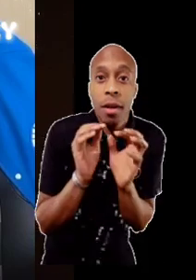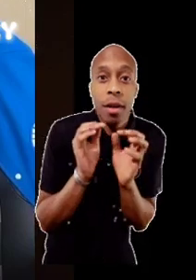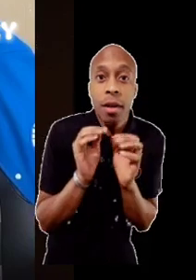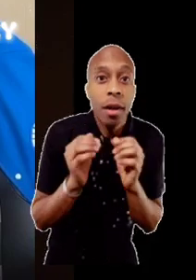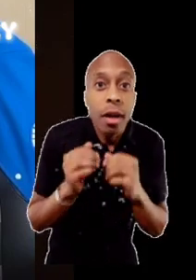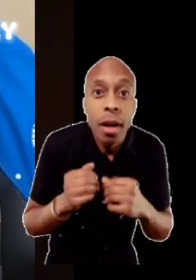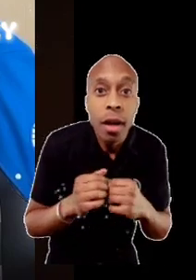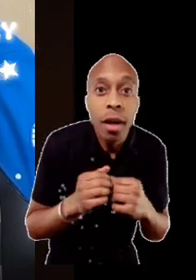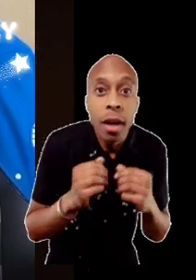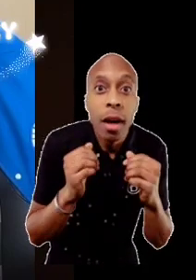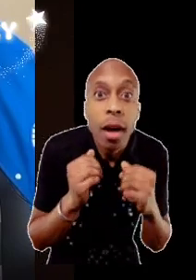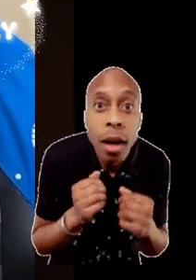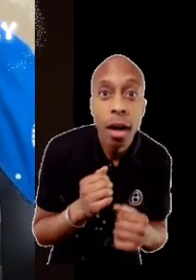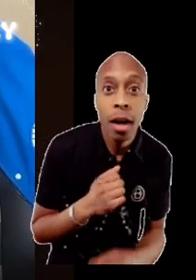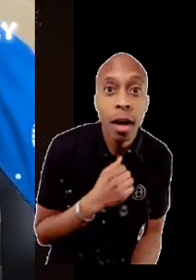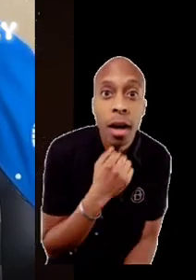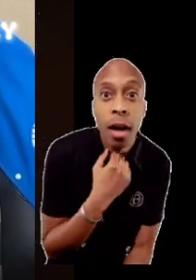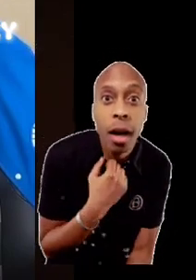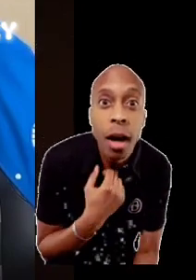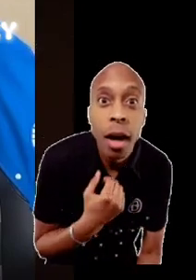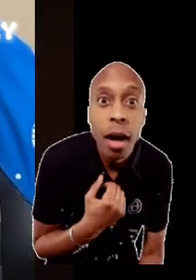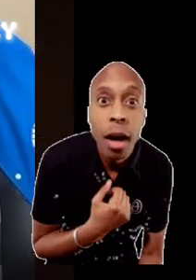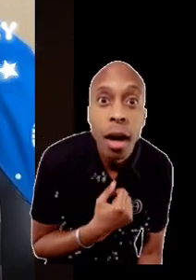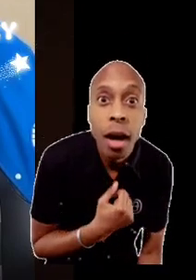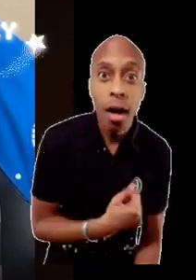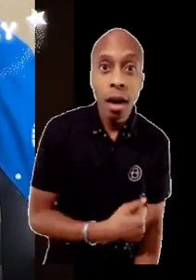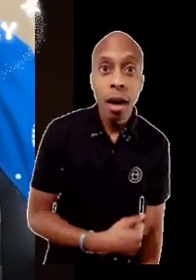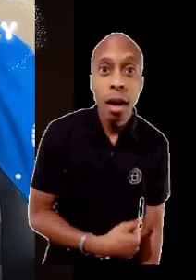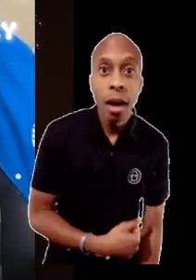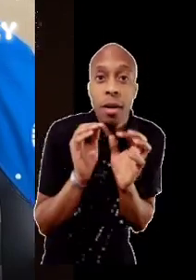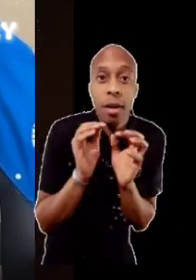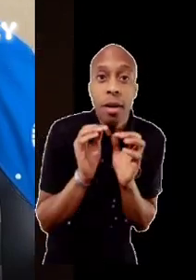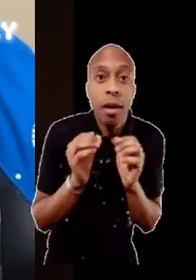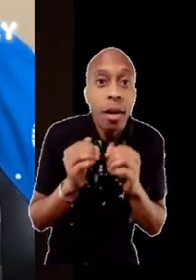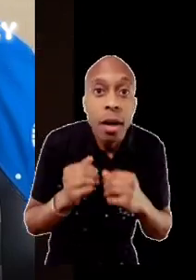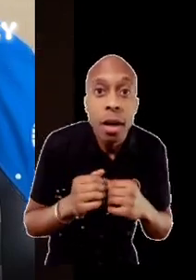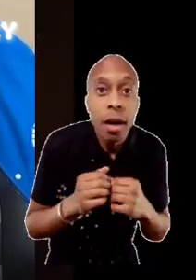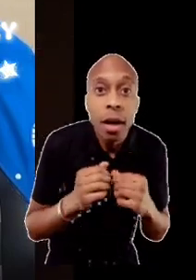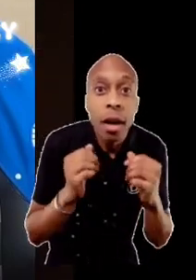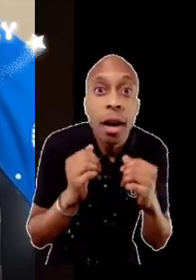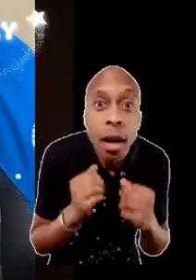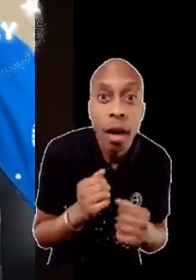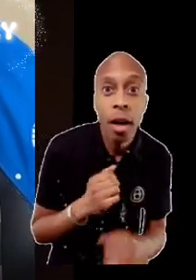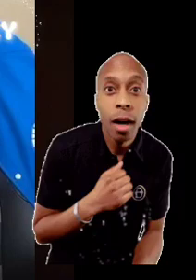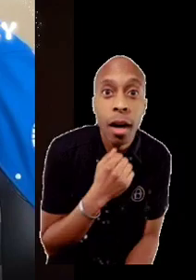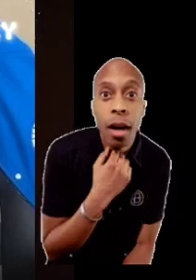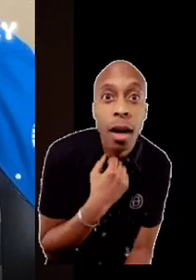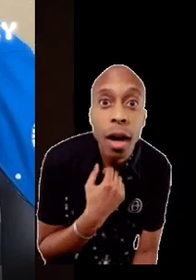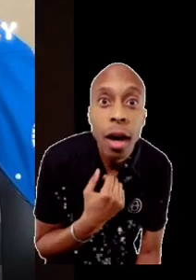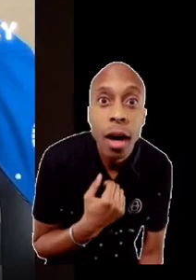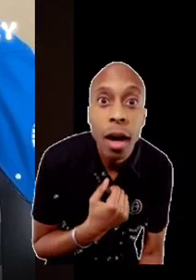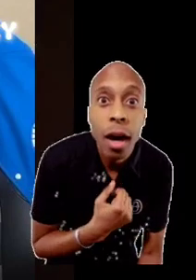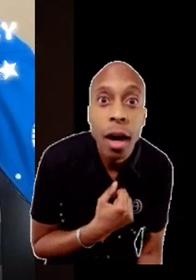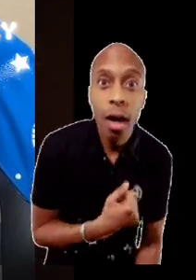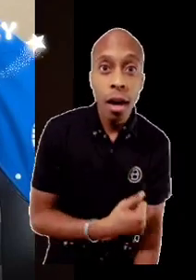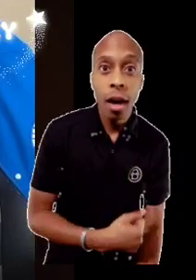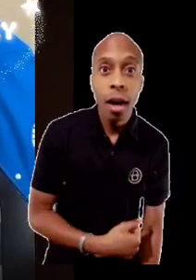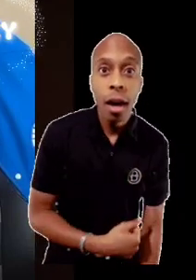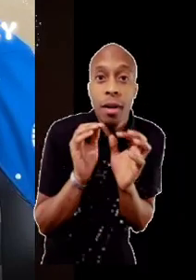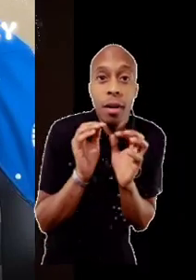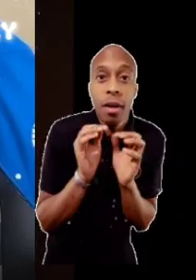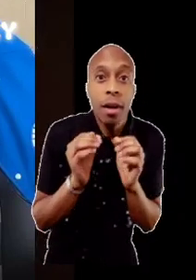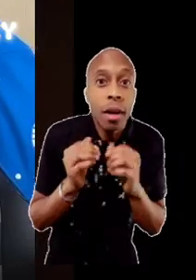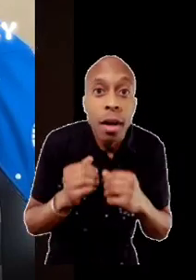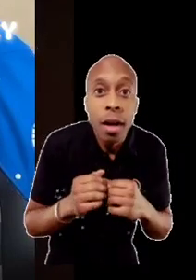spirit. I tell you what, we don't running up people. The Lord have given